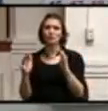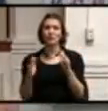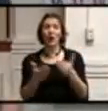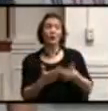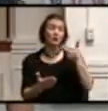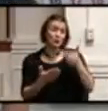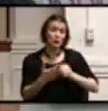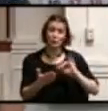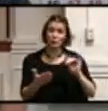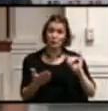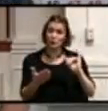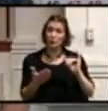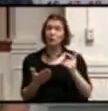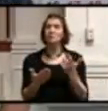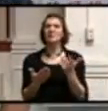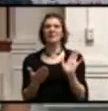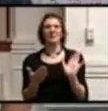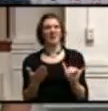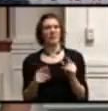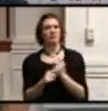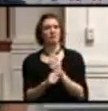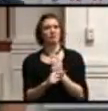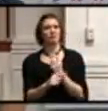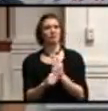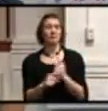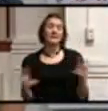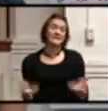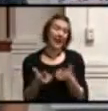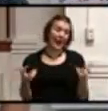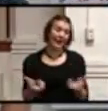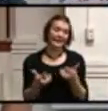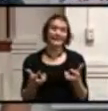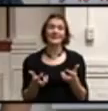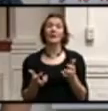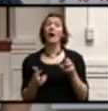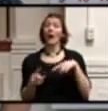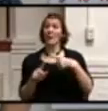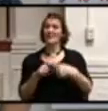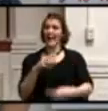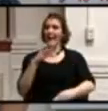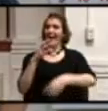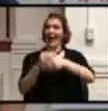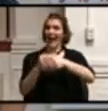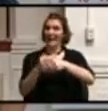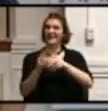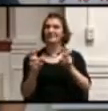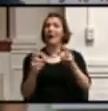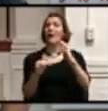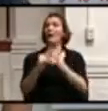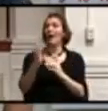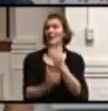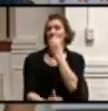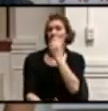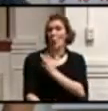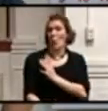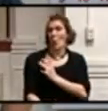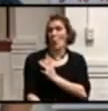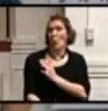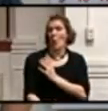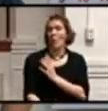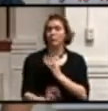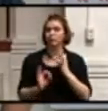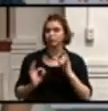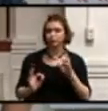soup sandwich, things like that, you know, salads. But I also have added comfort foods, and I would like to